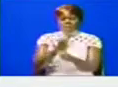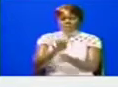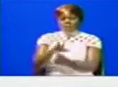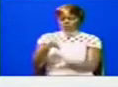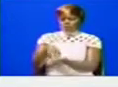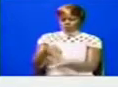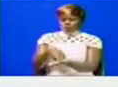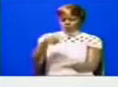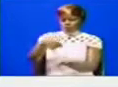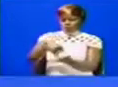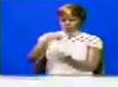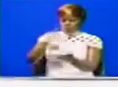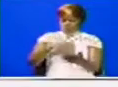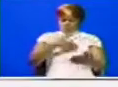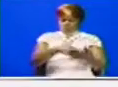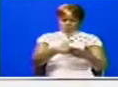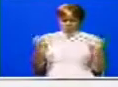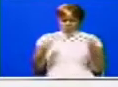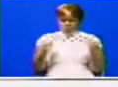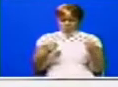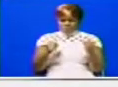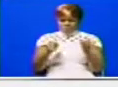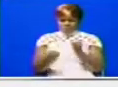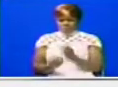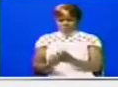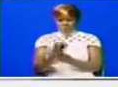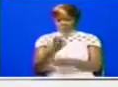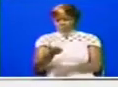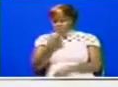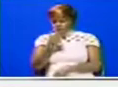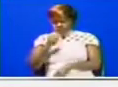conditions, including pneumonia. If you look at the development of amoxicillin,